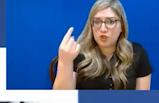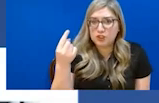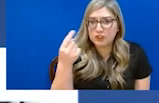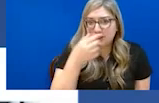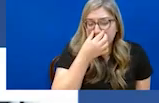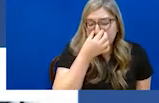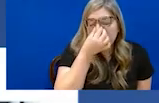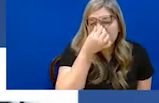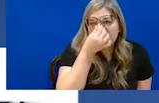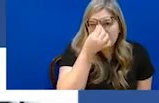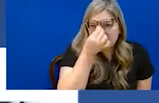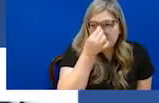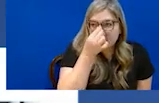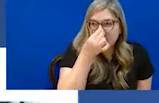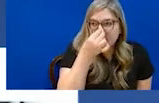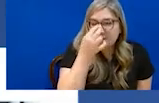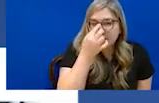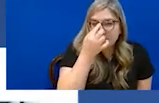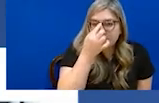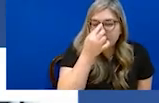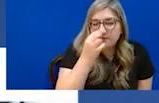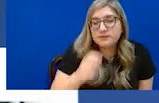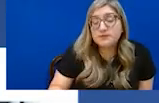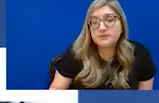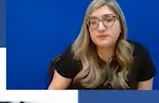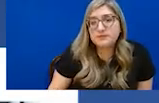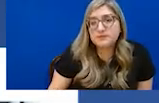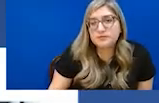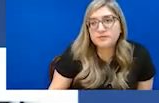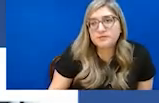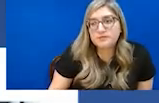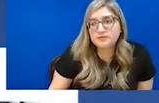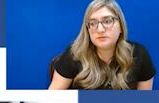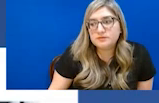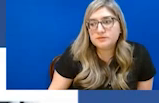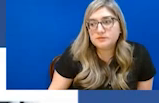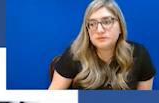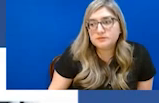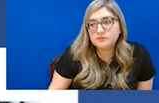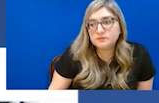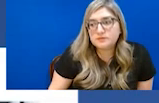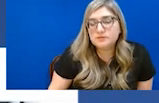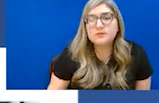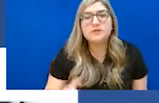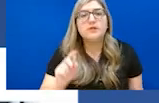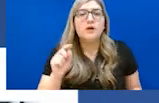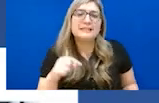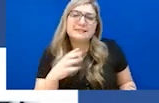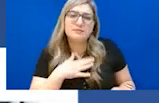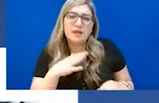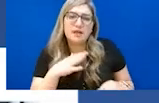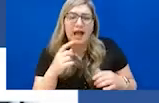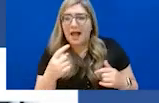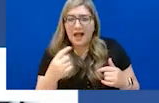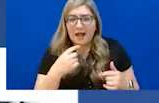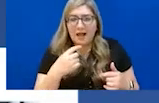one instructor can teach, in my mind, online and in person and give everyone the same.